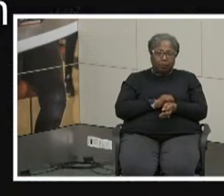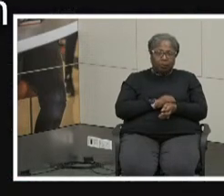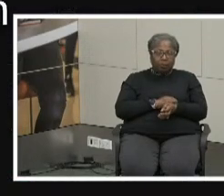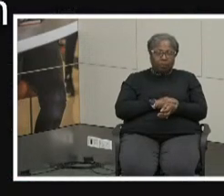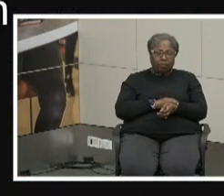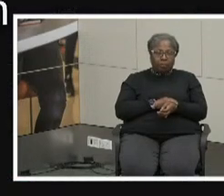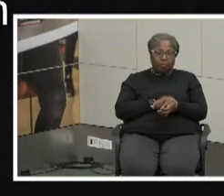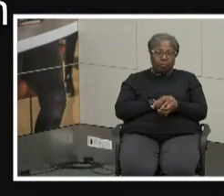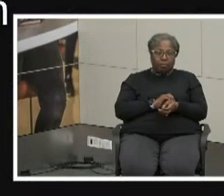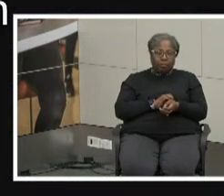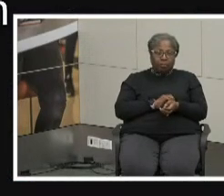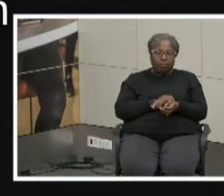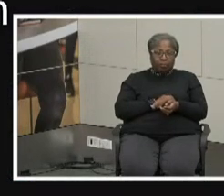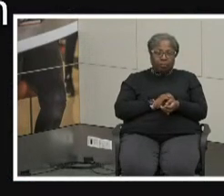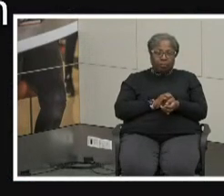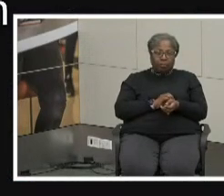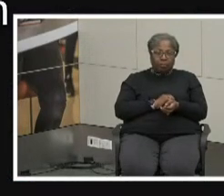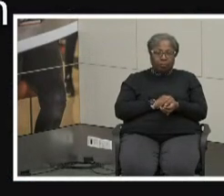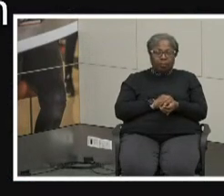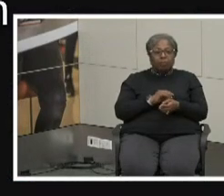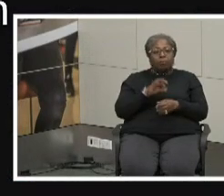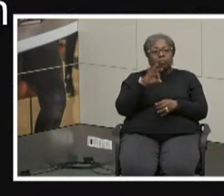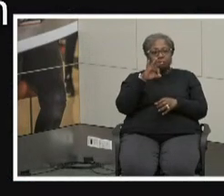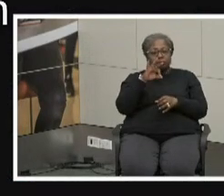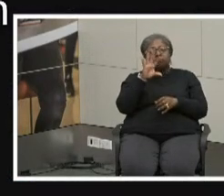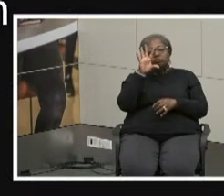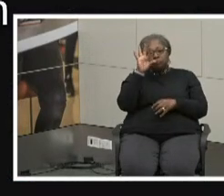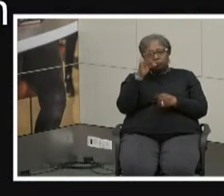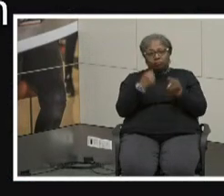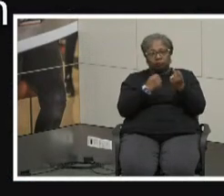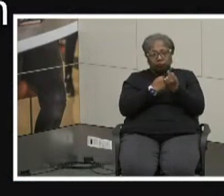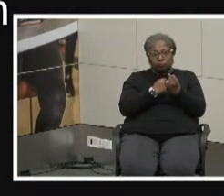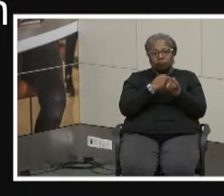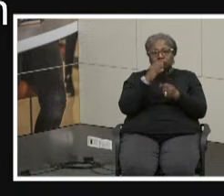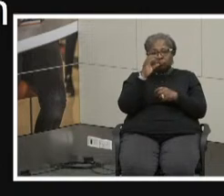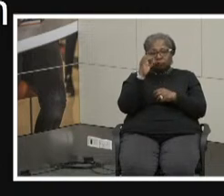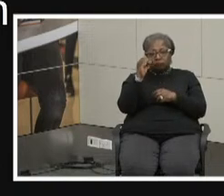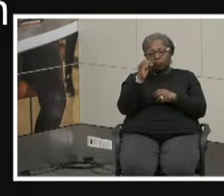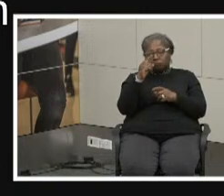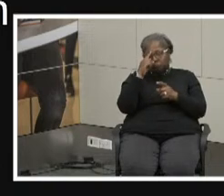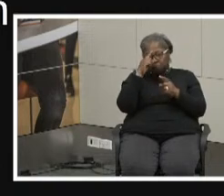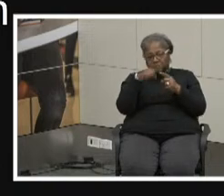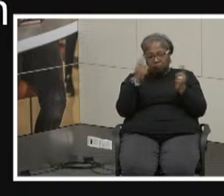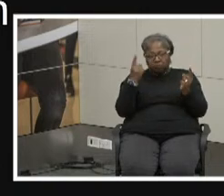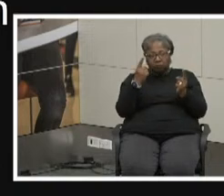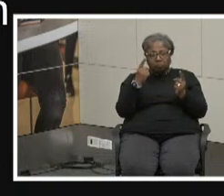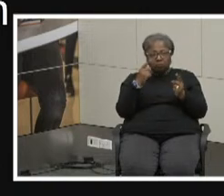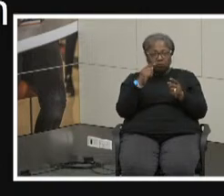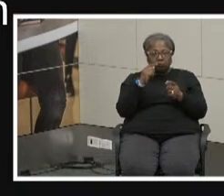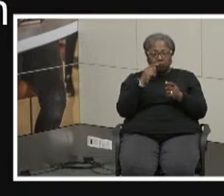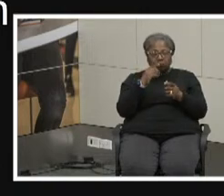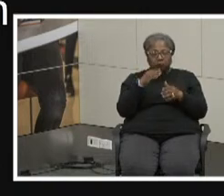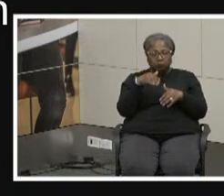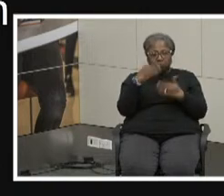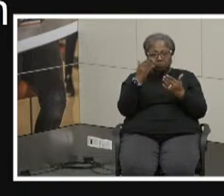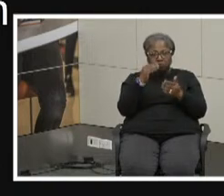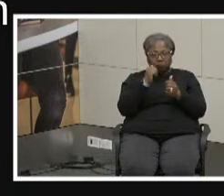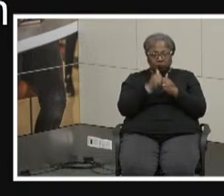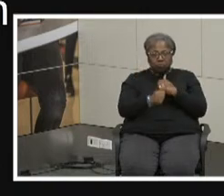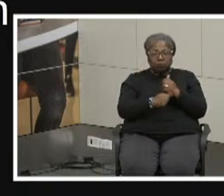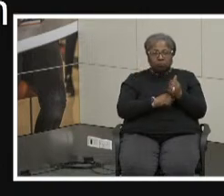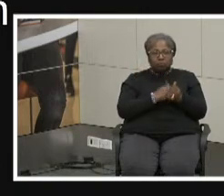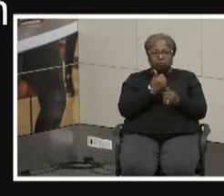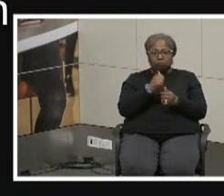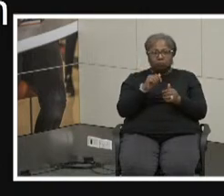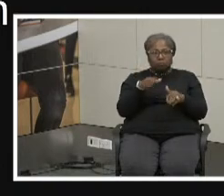you uh voting is closed nine in favor zero opposed motion passes um are there any other motions no